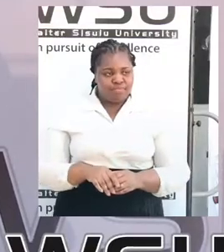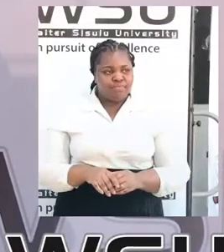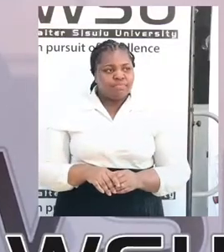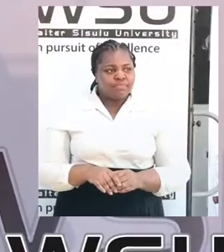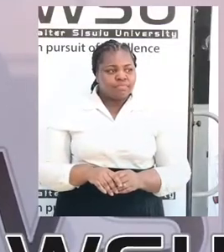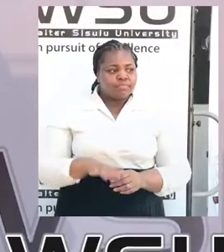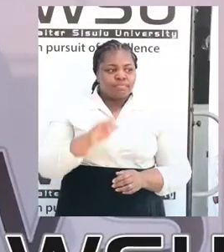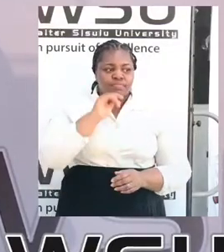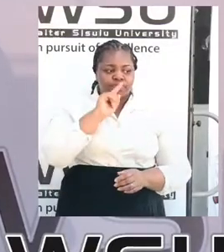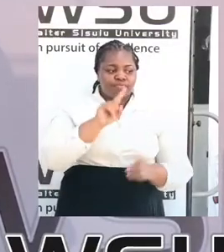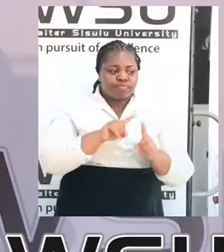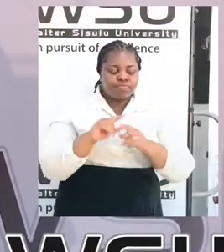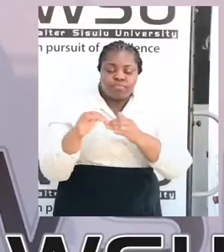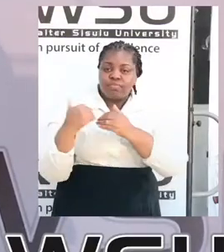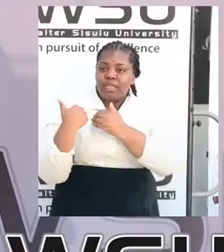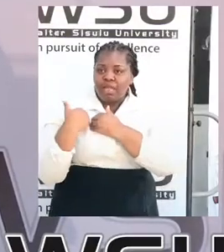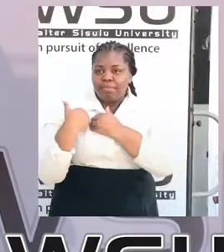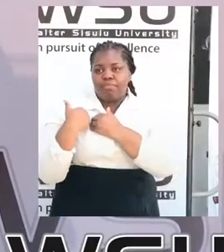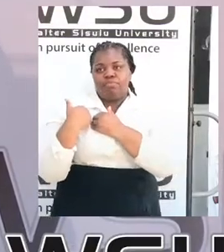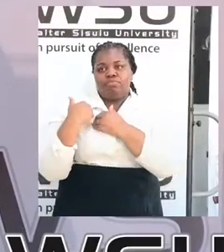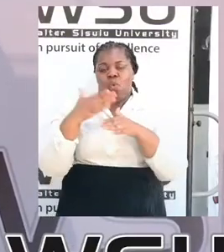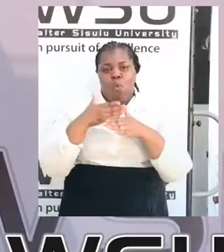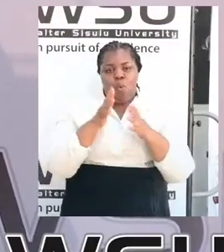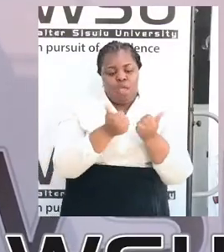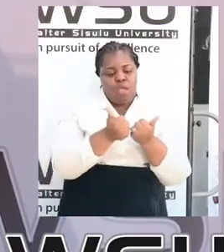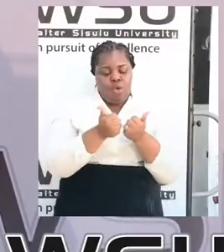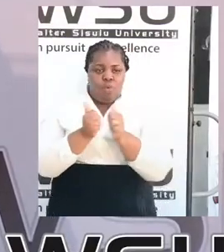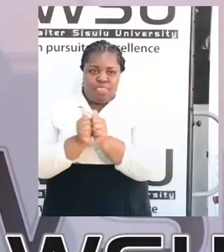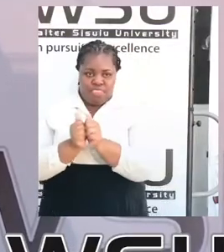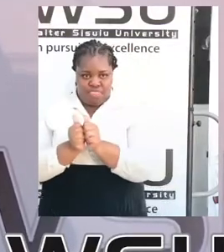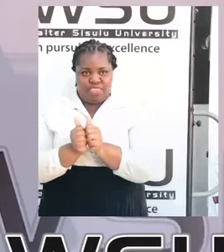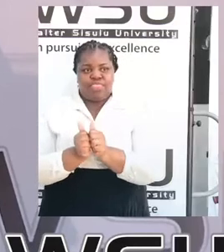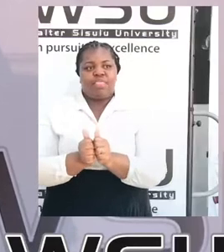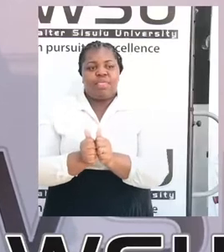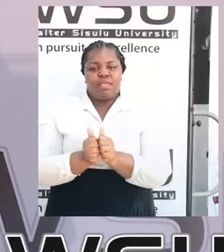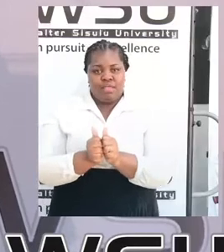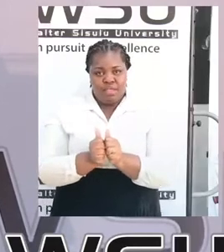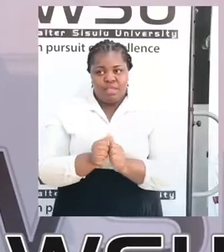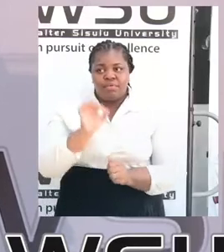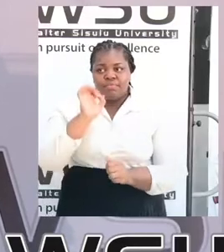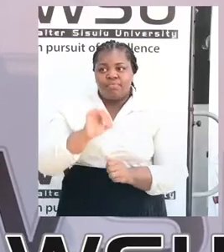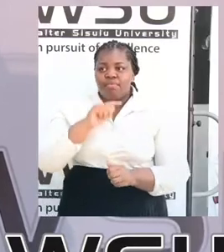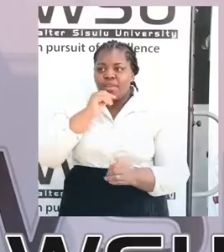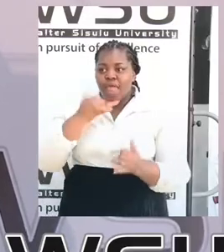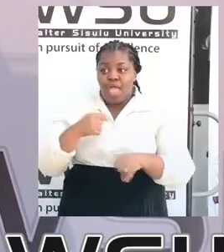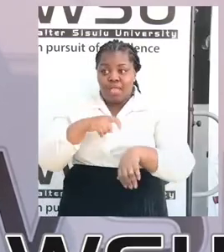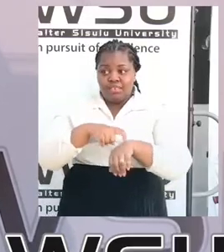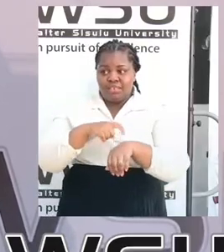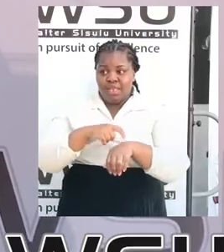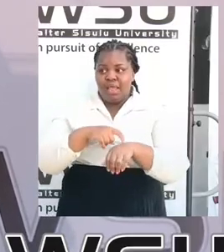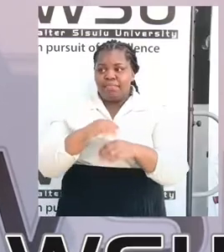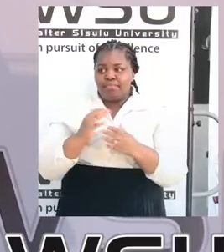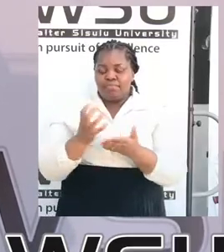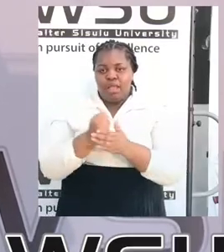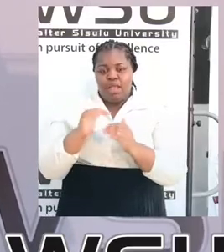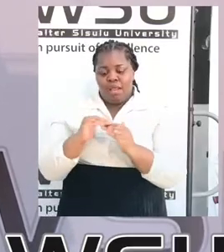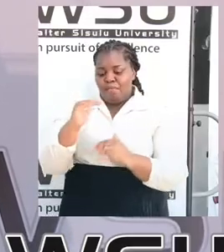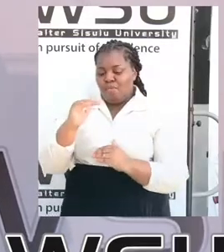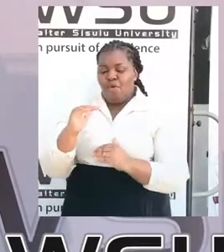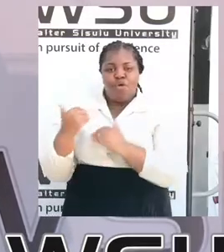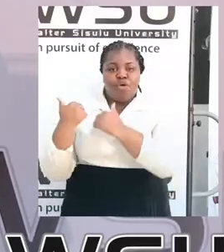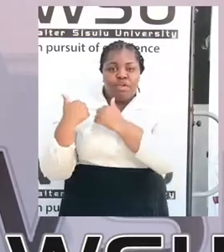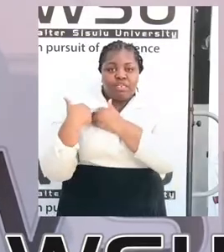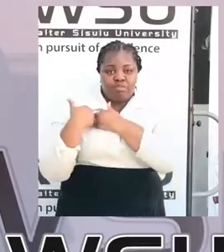Duties and responsibilities go hand in hand, and it's time to take even more